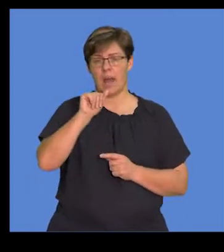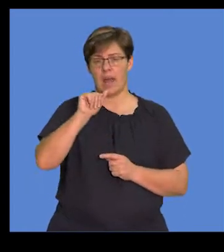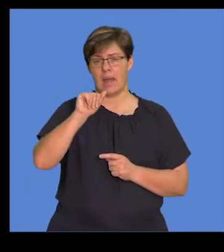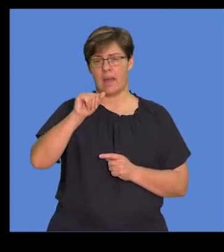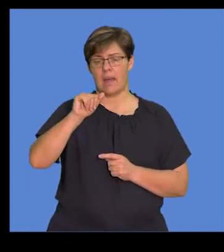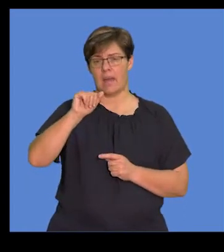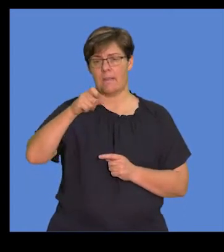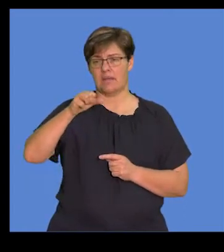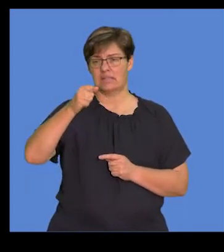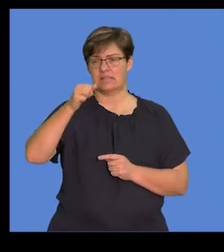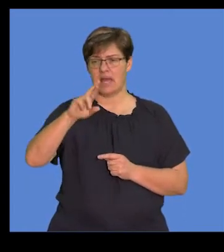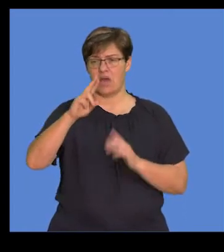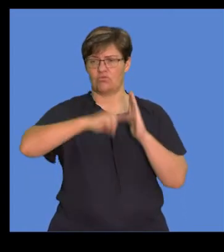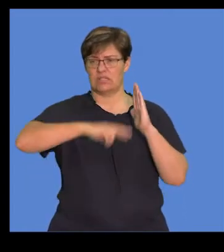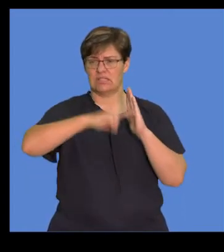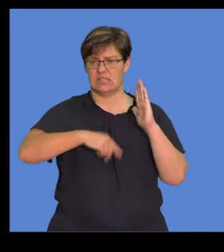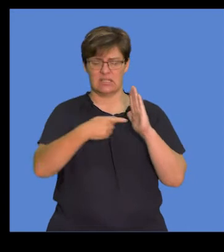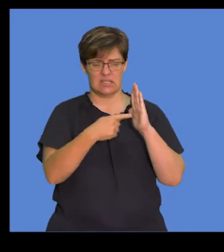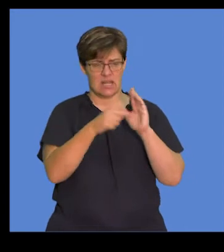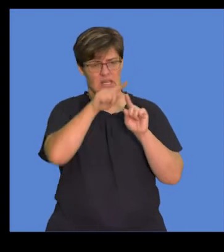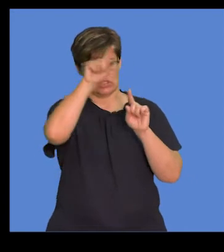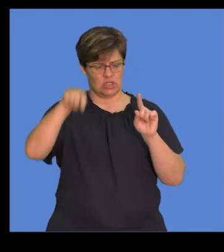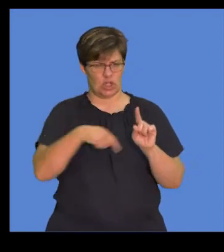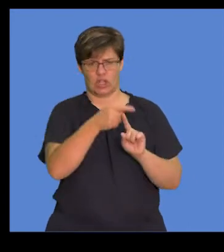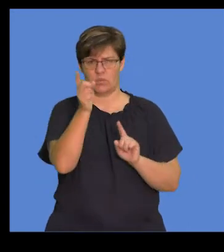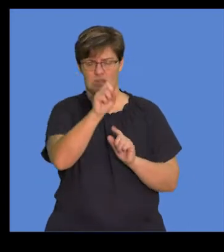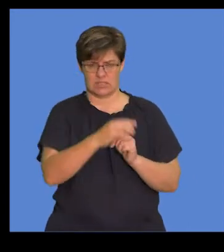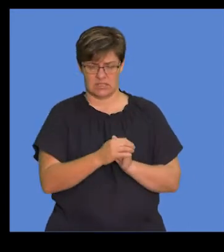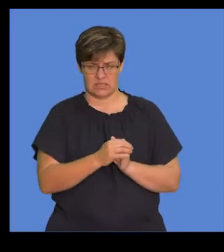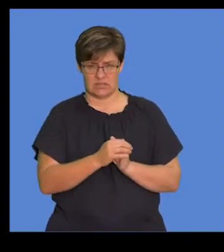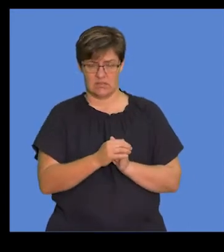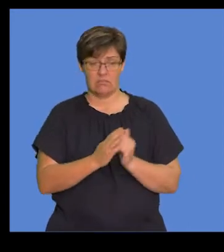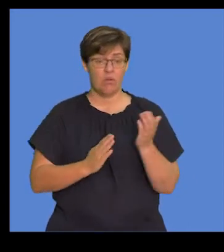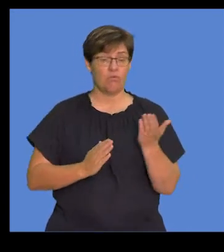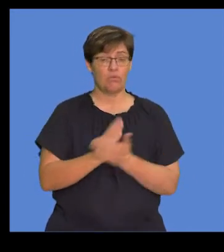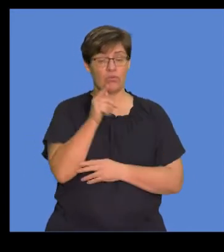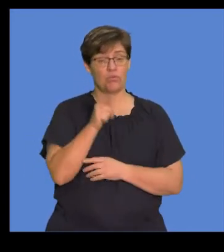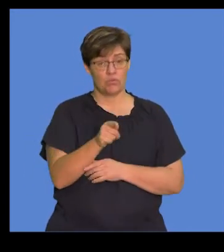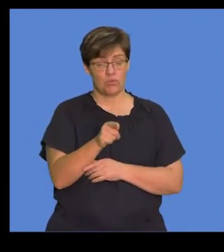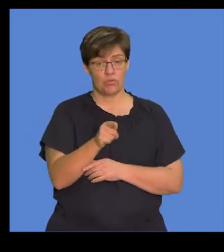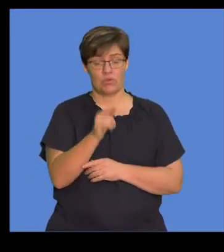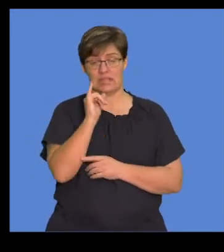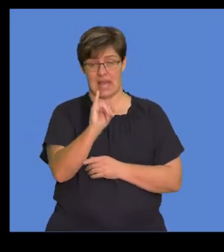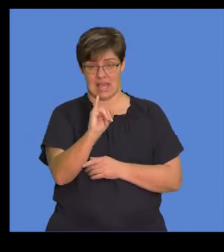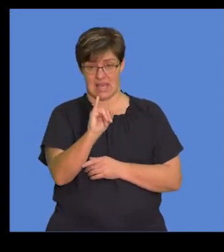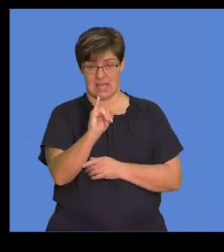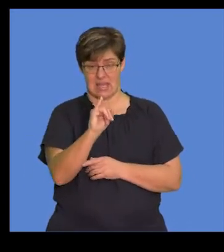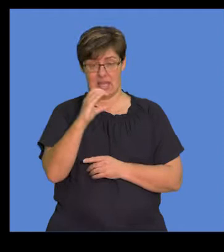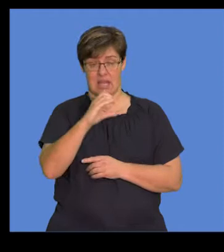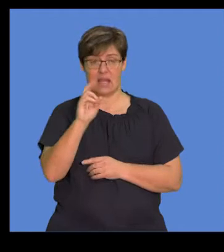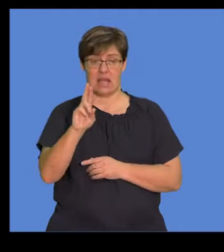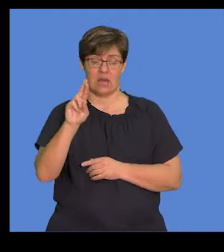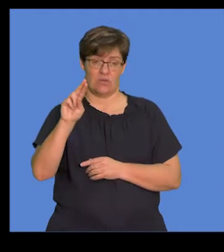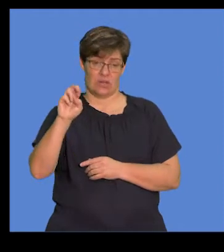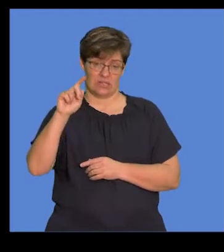the ammeter readings and voltmeter readings in this circuit? Okay, we are told that the current that passes through the ammeter is